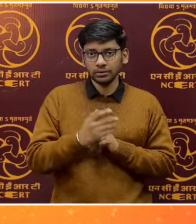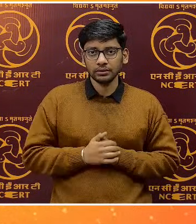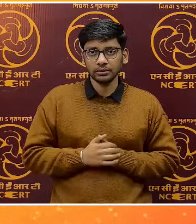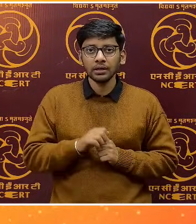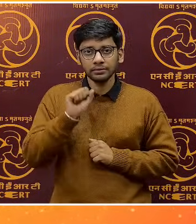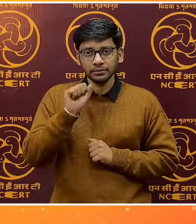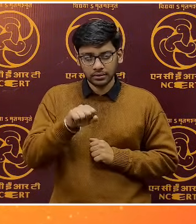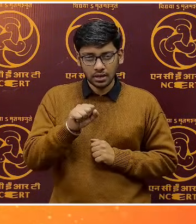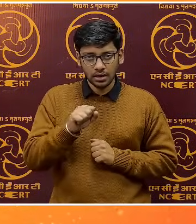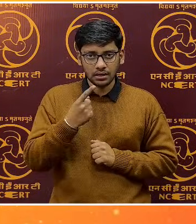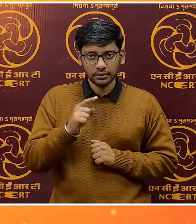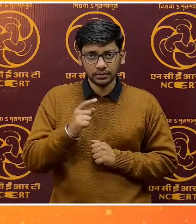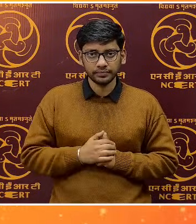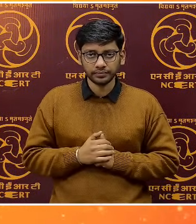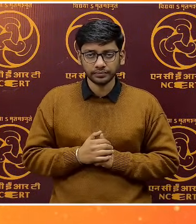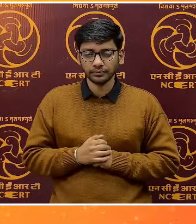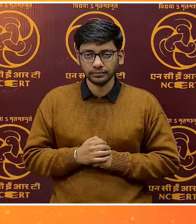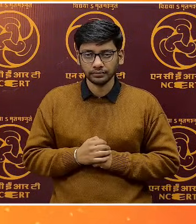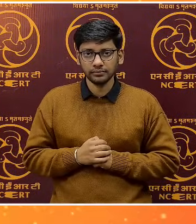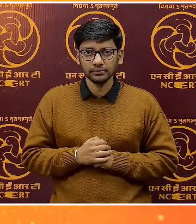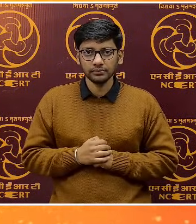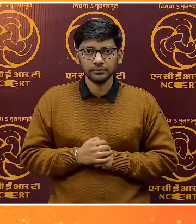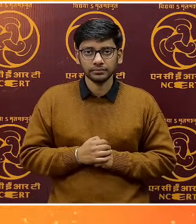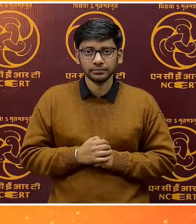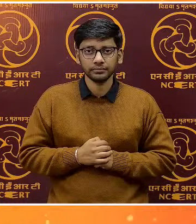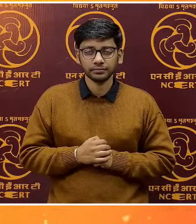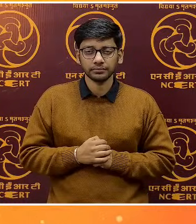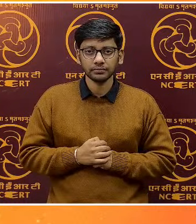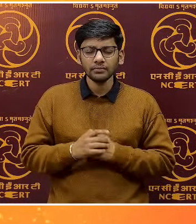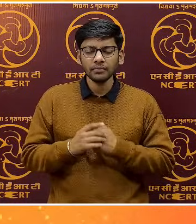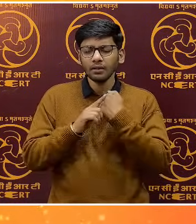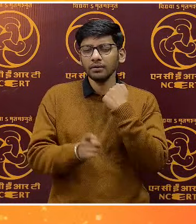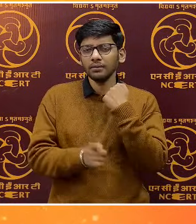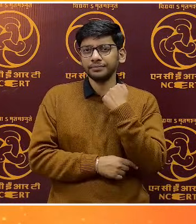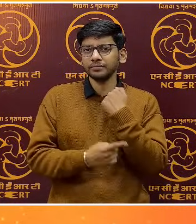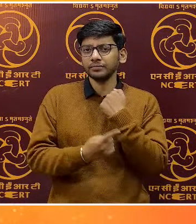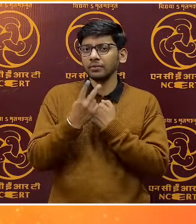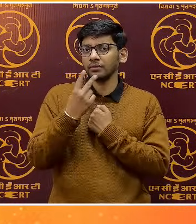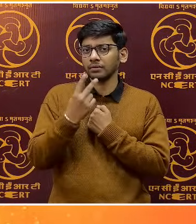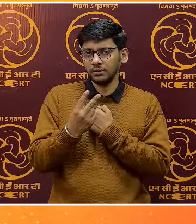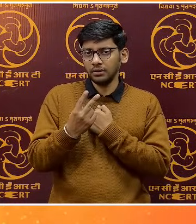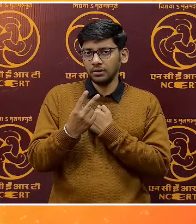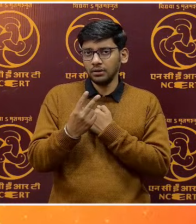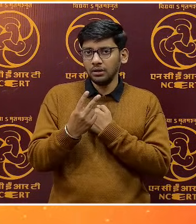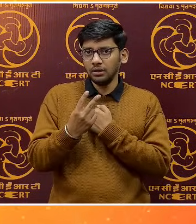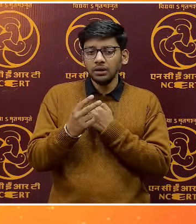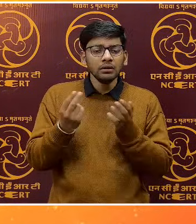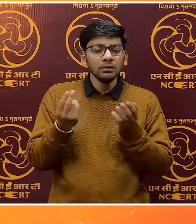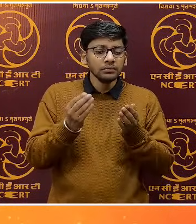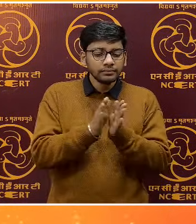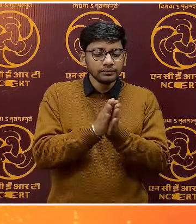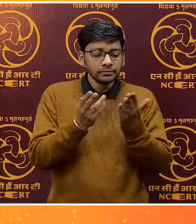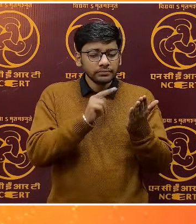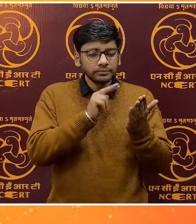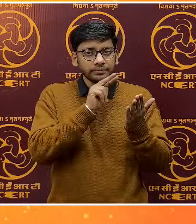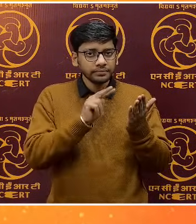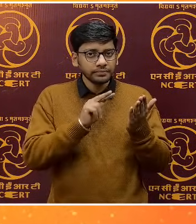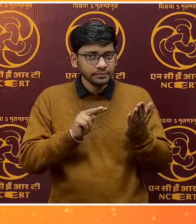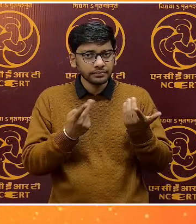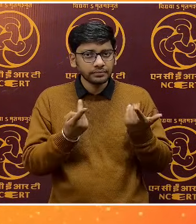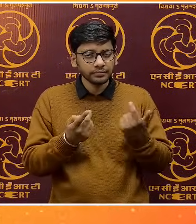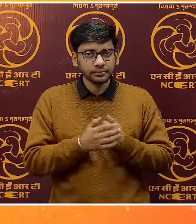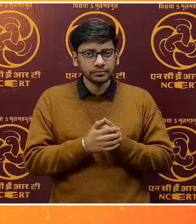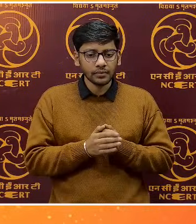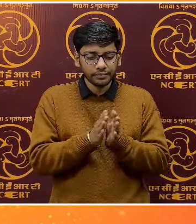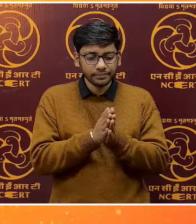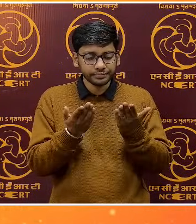correct. and towards the end of the picture, two kids are also reading Yes, something. they're doing something, they're doing with the